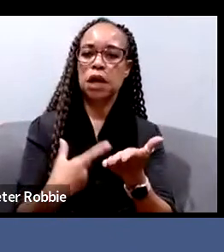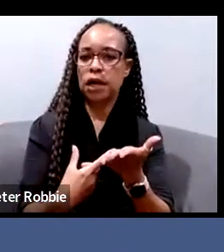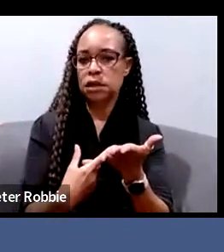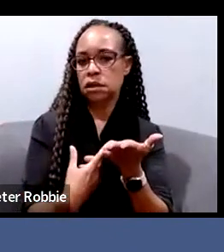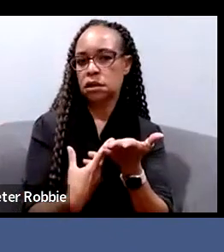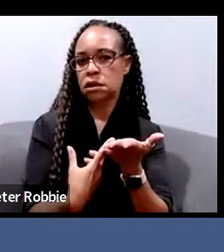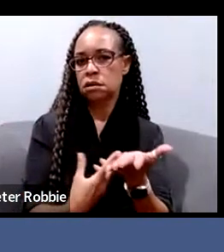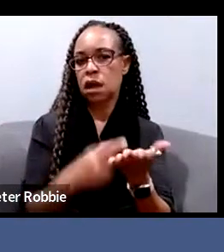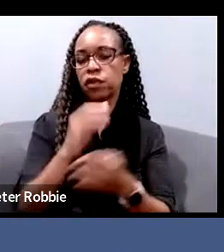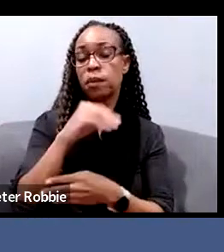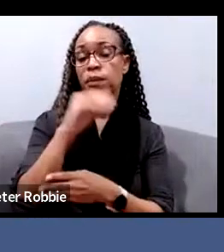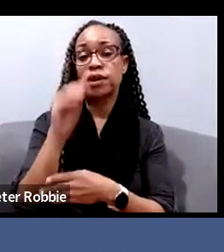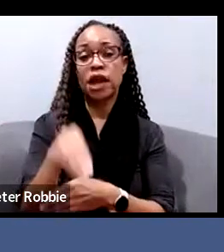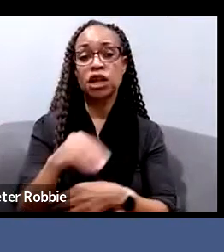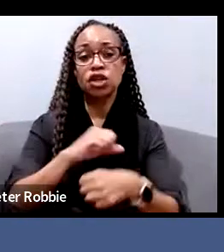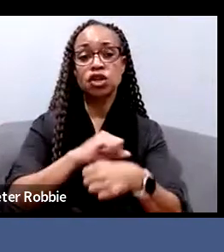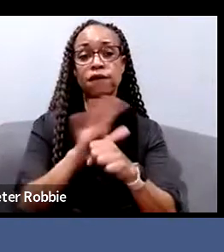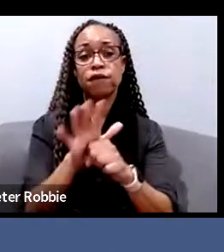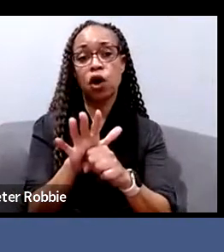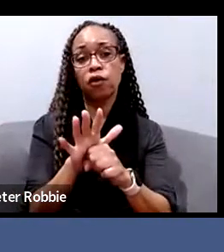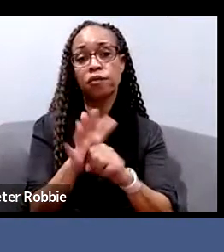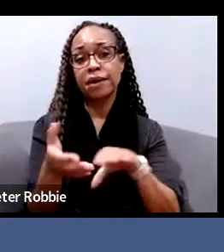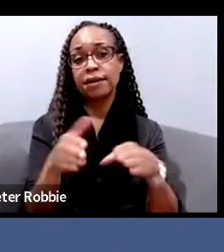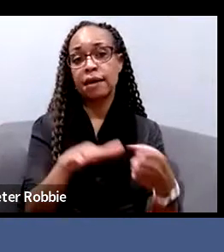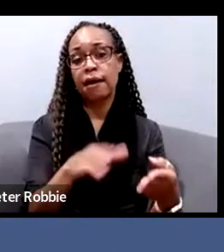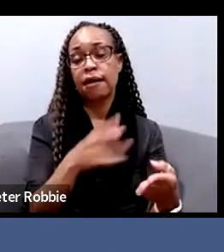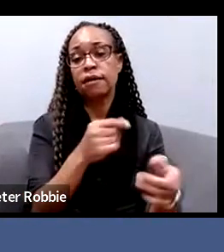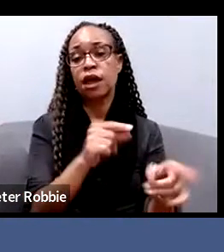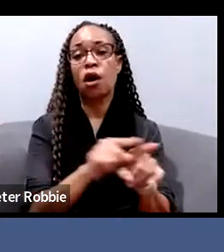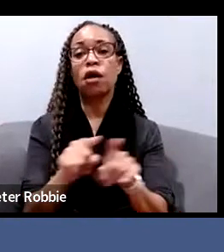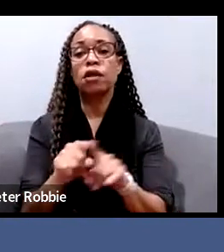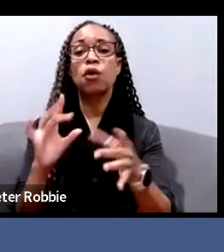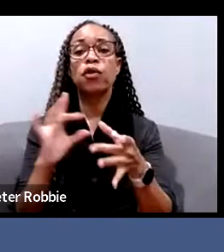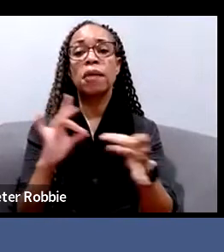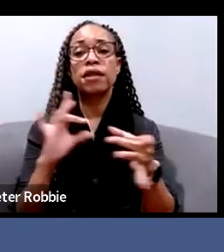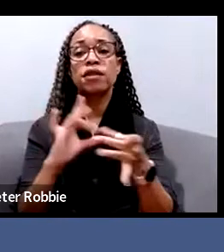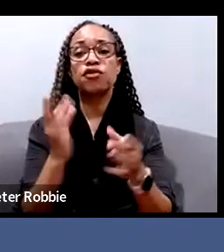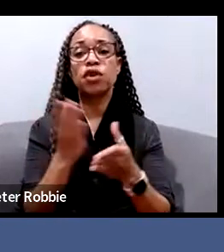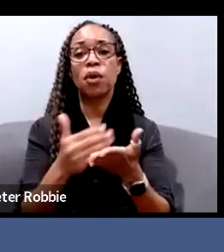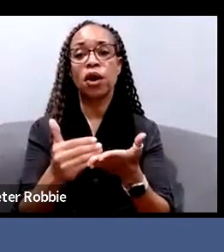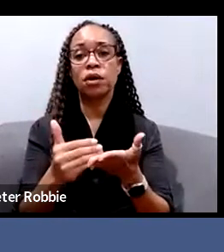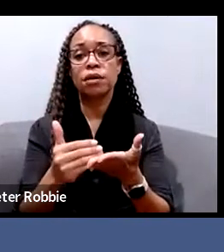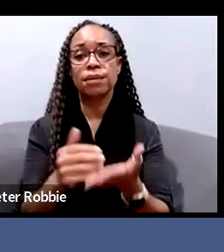deaths and a percentage, and then also the messaging aspect.